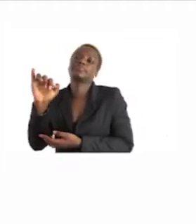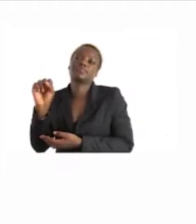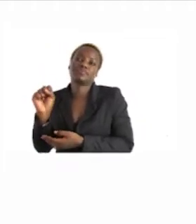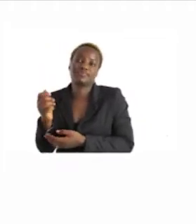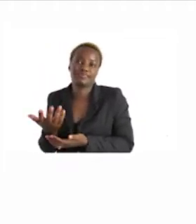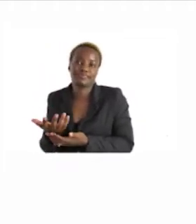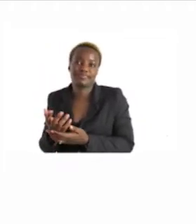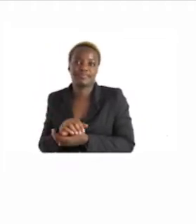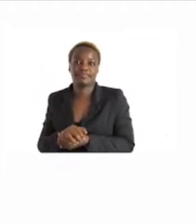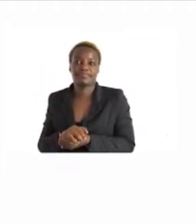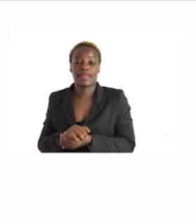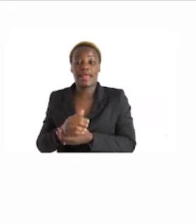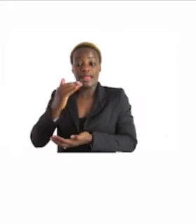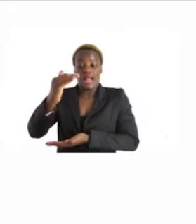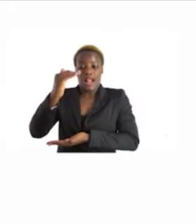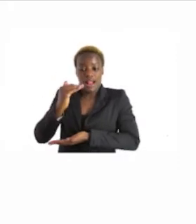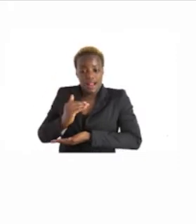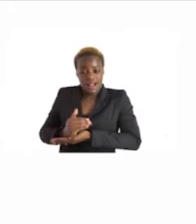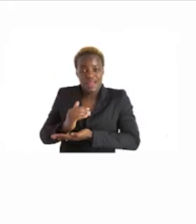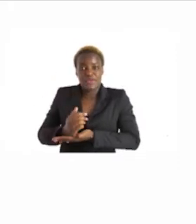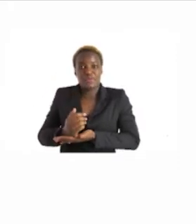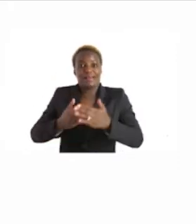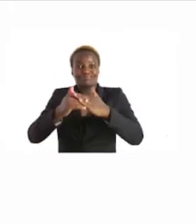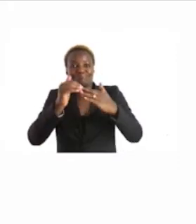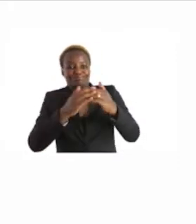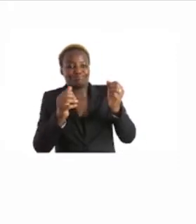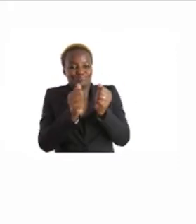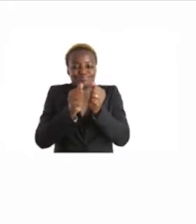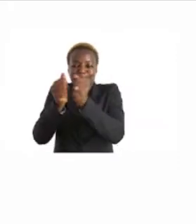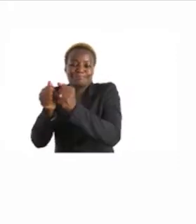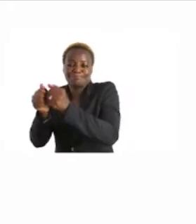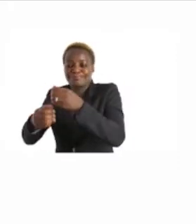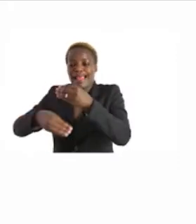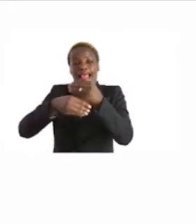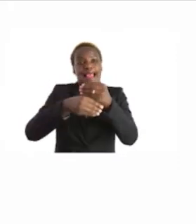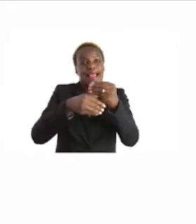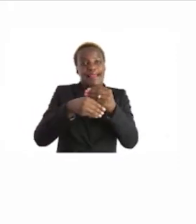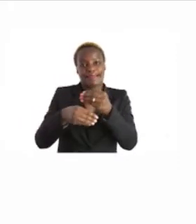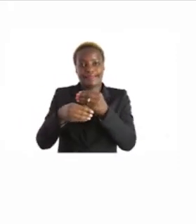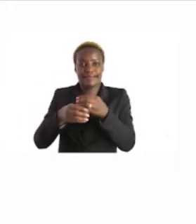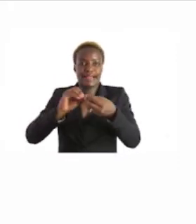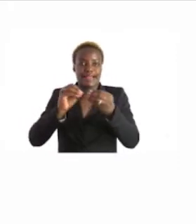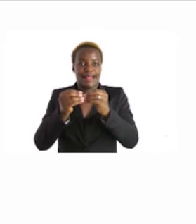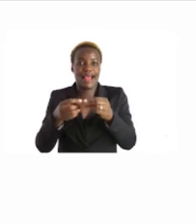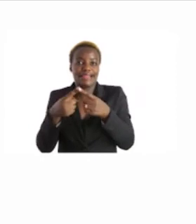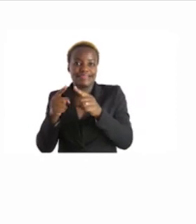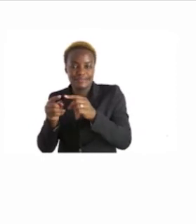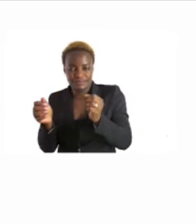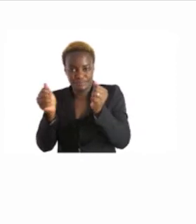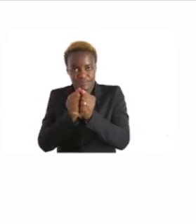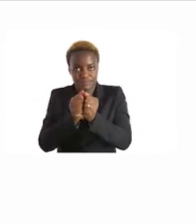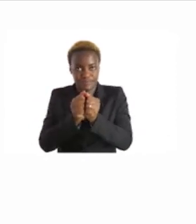build the numbers. Remember, in our previous lessons, we have learned how to break up